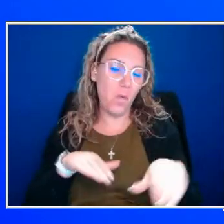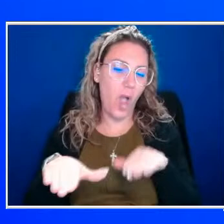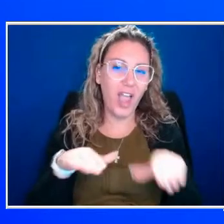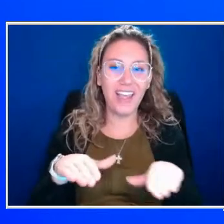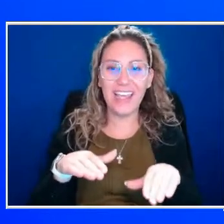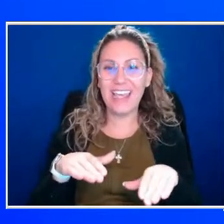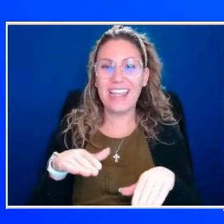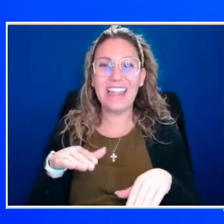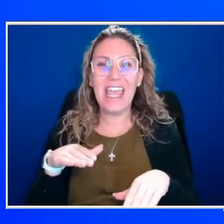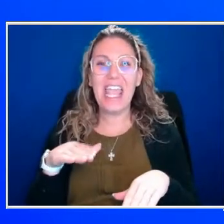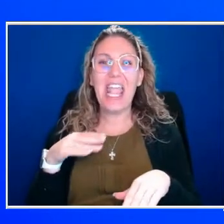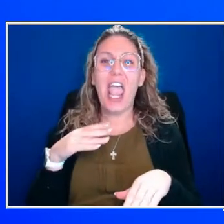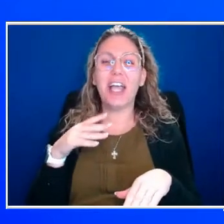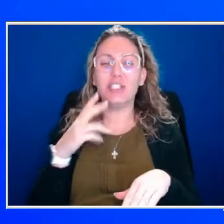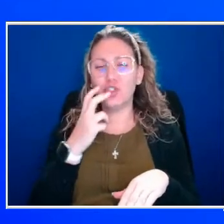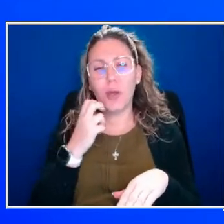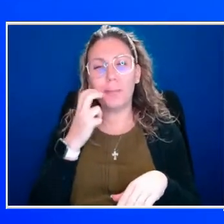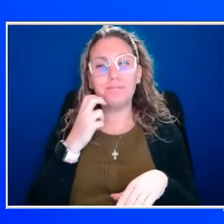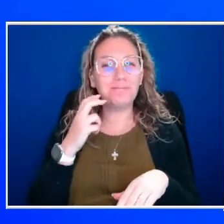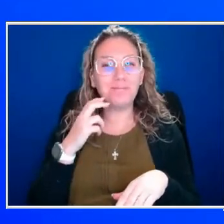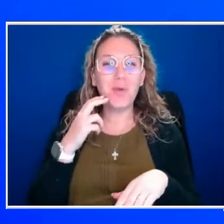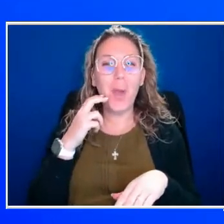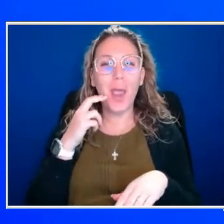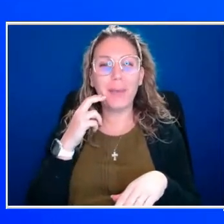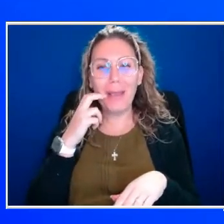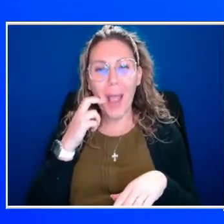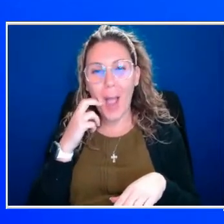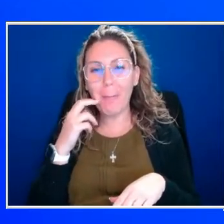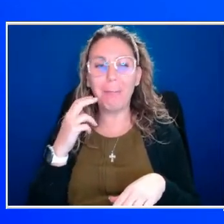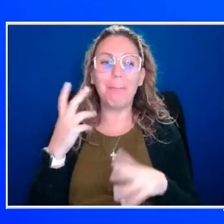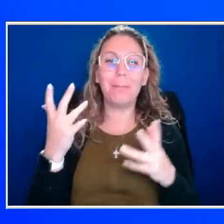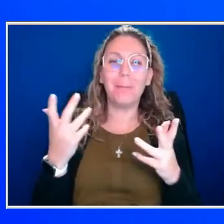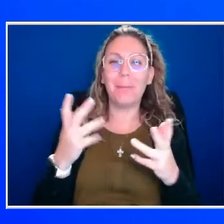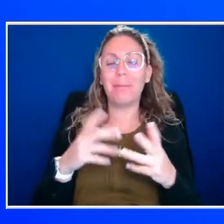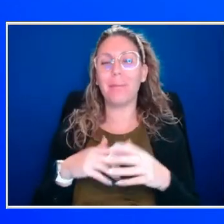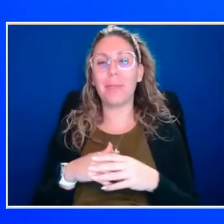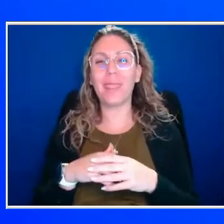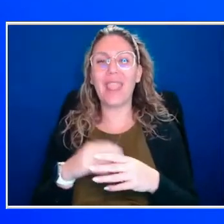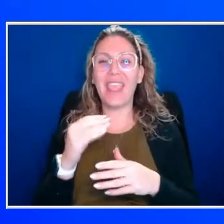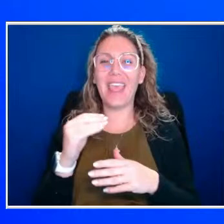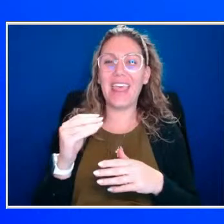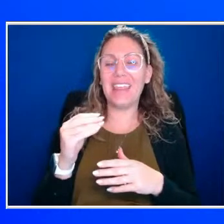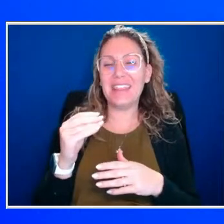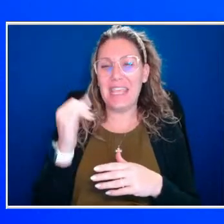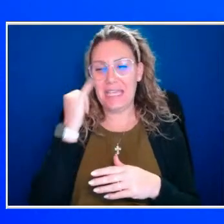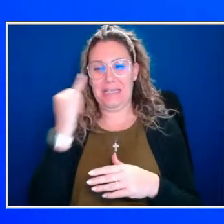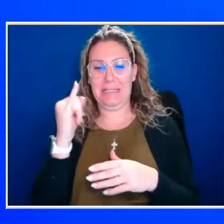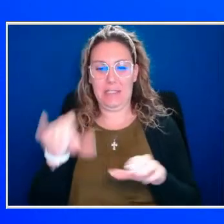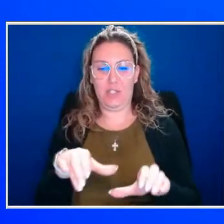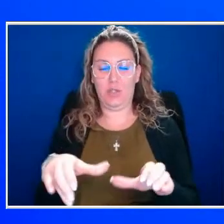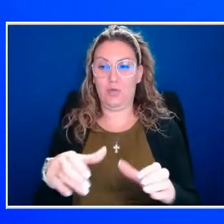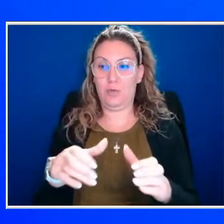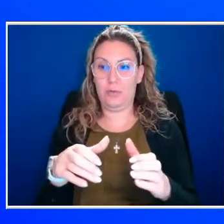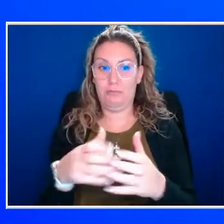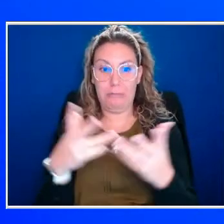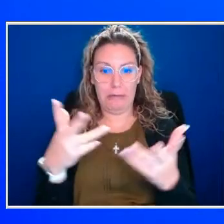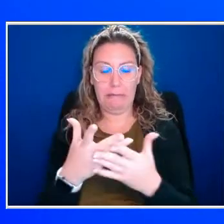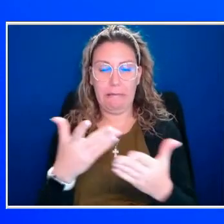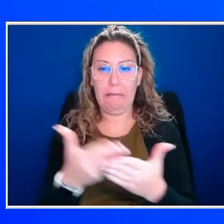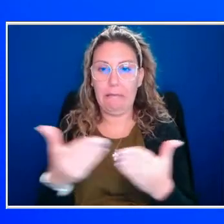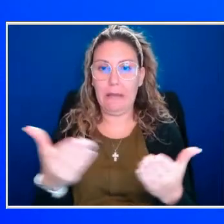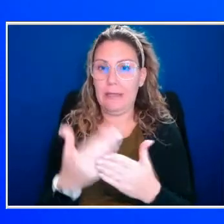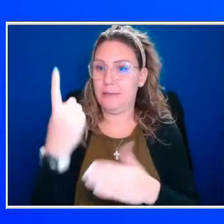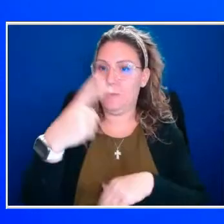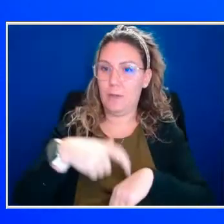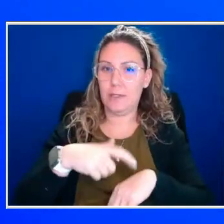my kids. So it's the idea of being able to do multiple things at a time, and as you walk, right, you have to be able to take in your environment